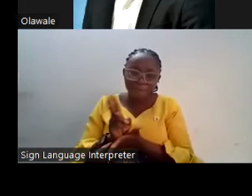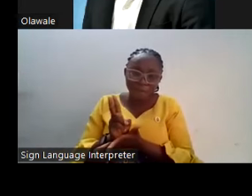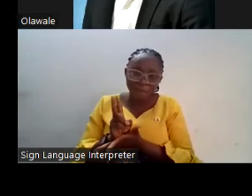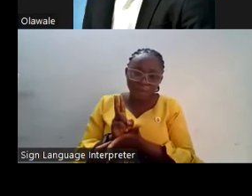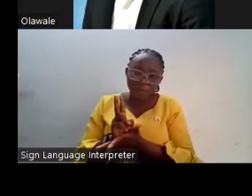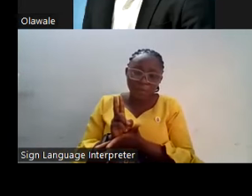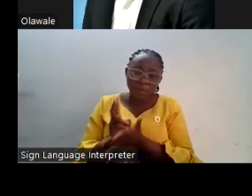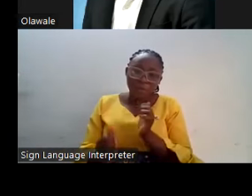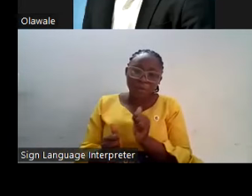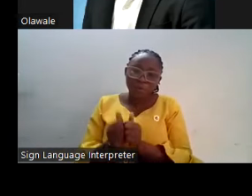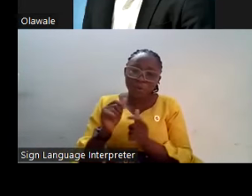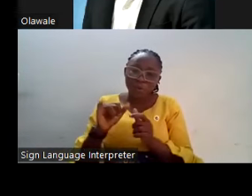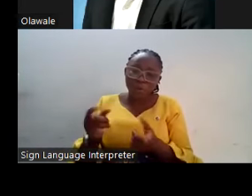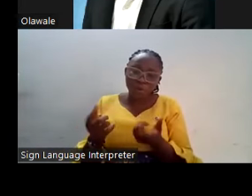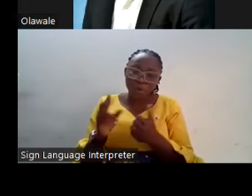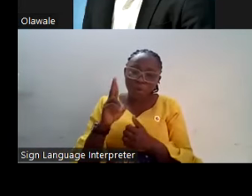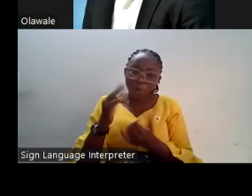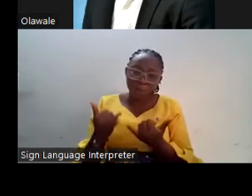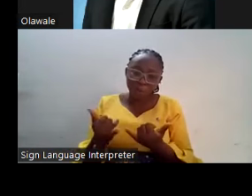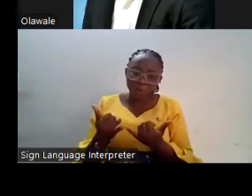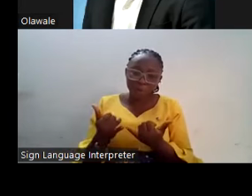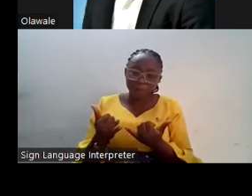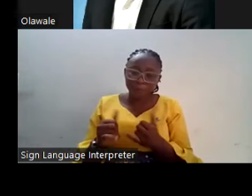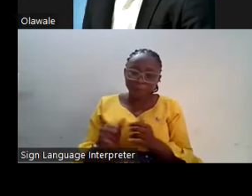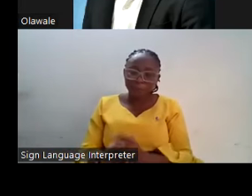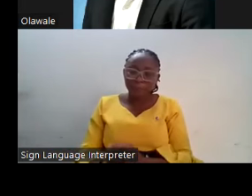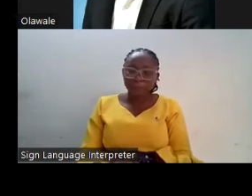up for me right now for some reason.